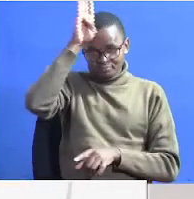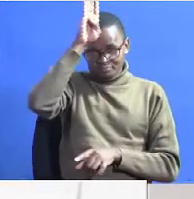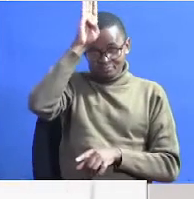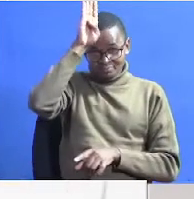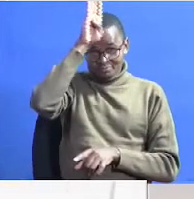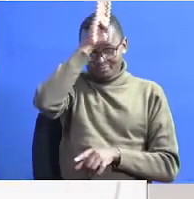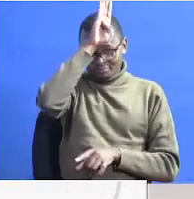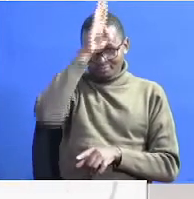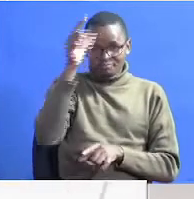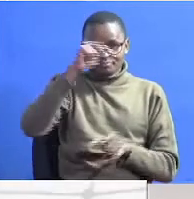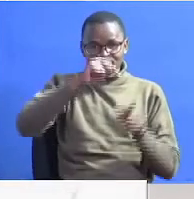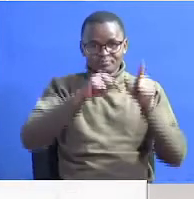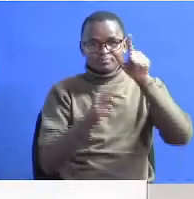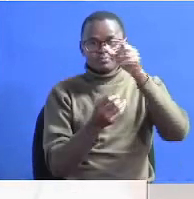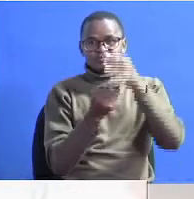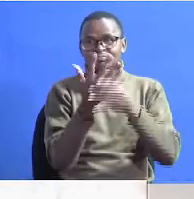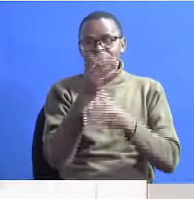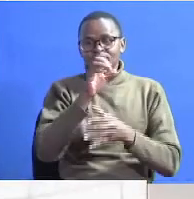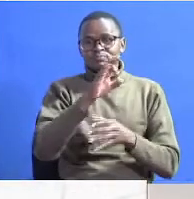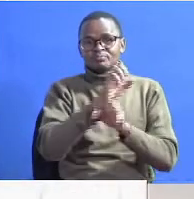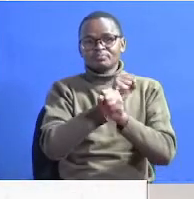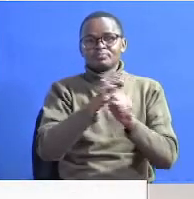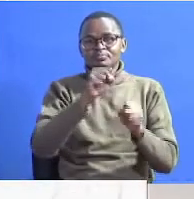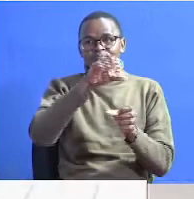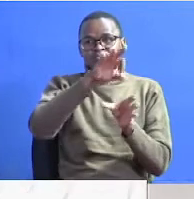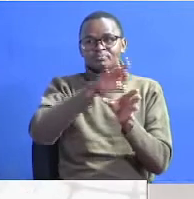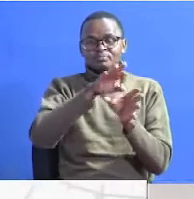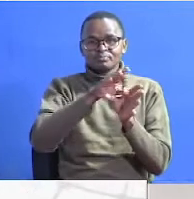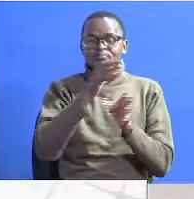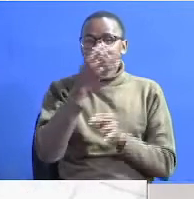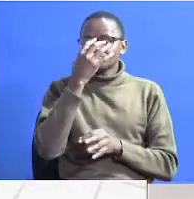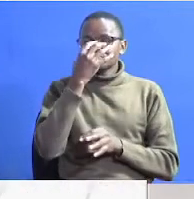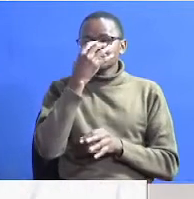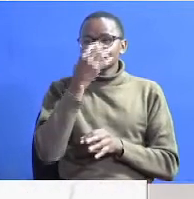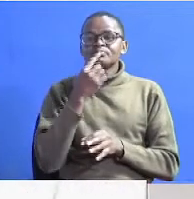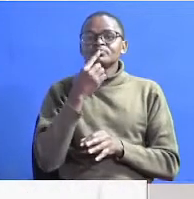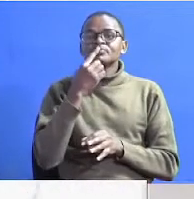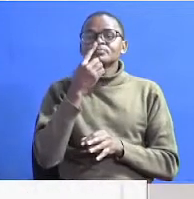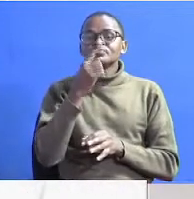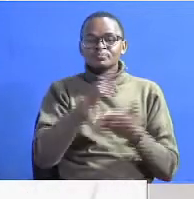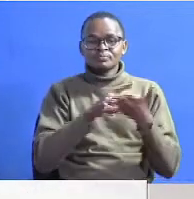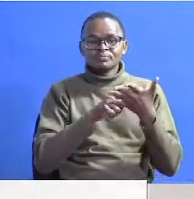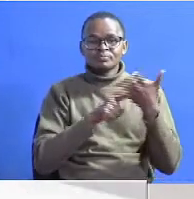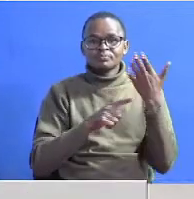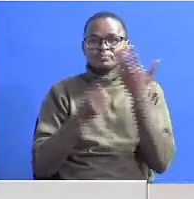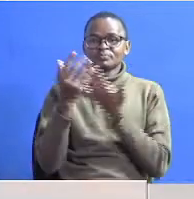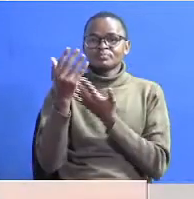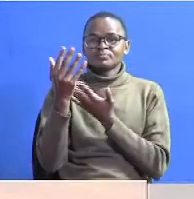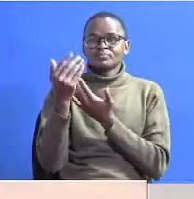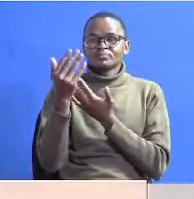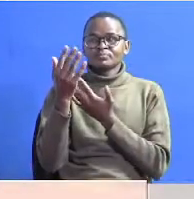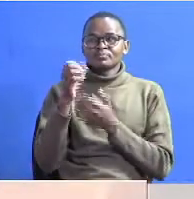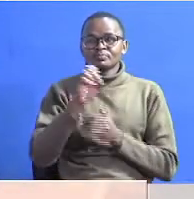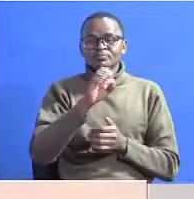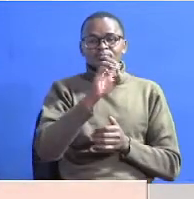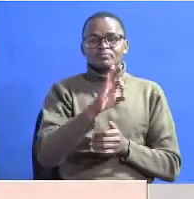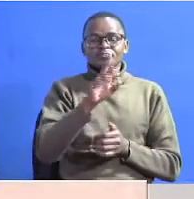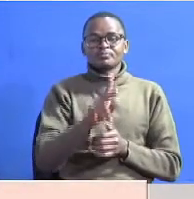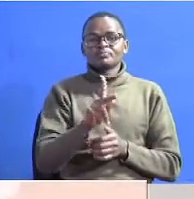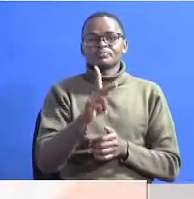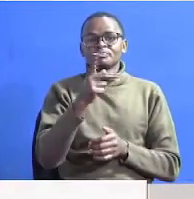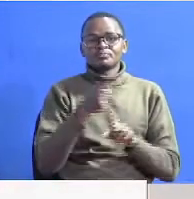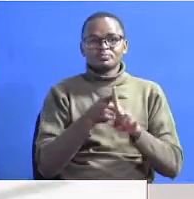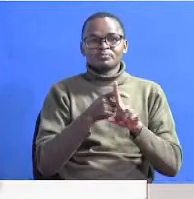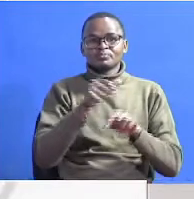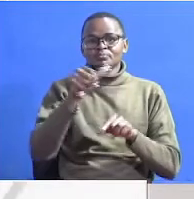Baringo to come and attend the inauguration of President-elect Dr. William Ruto. So what are the expectations of Kenyans